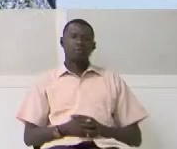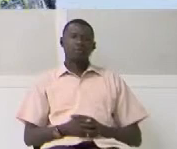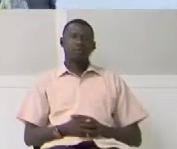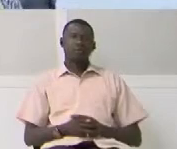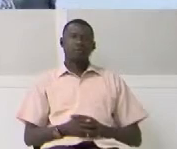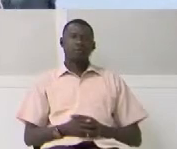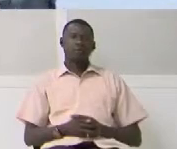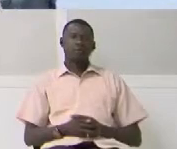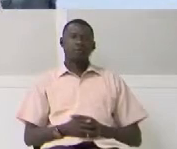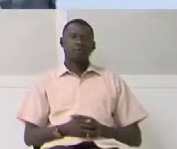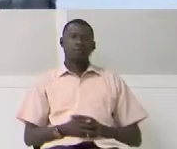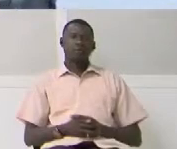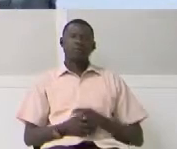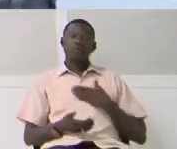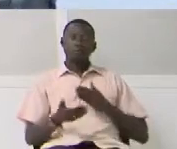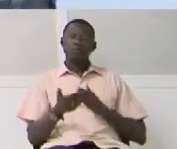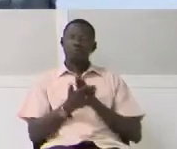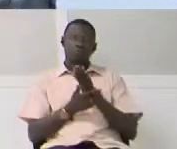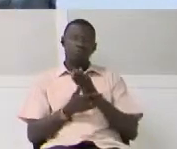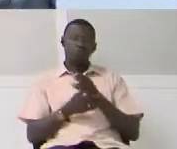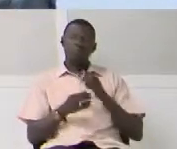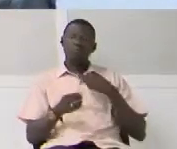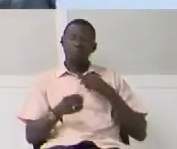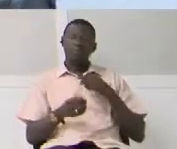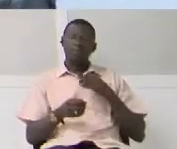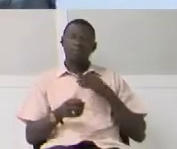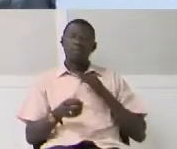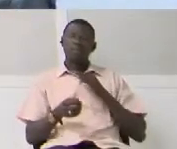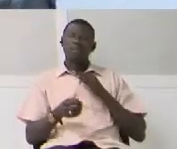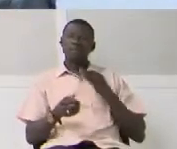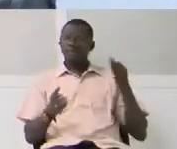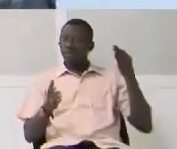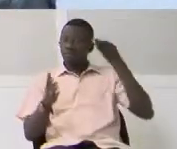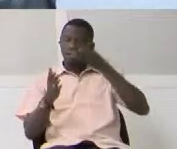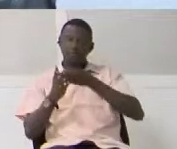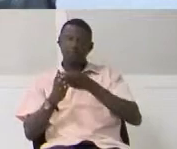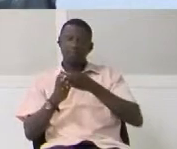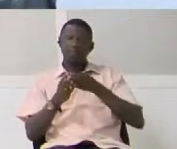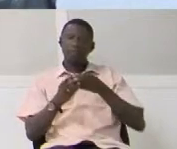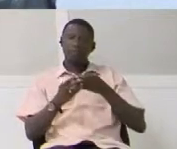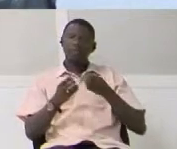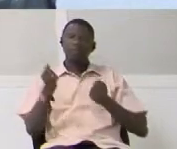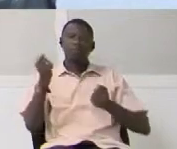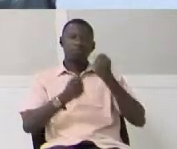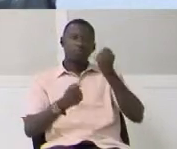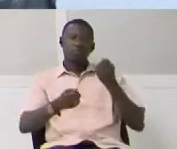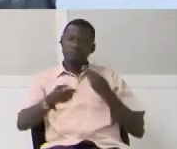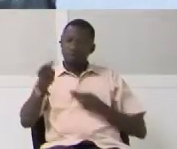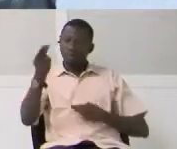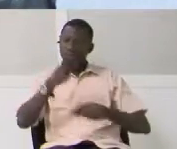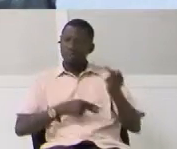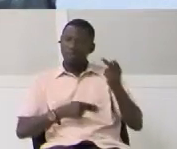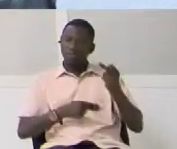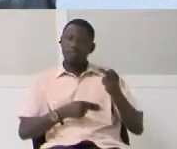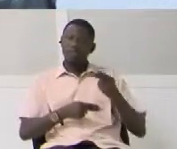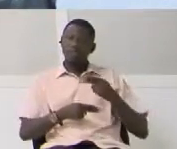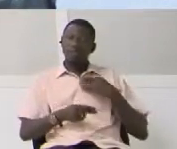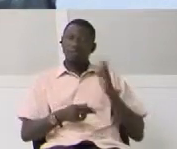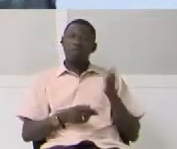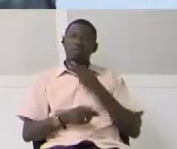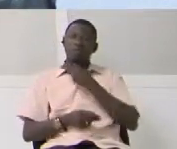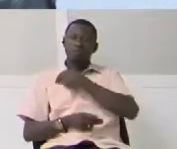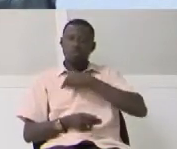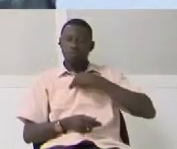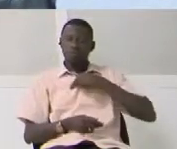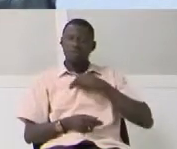it true my same job was too traveling the vehicles I was selling going to Norway and bringing them here. That was how I got to meet